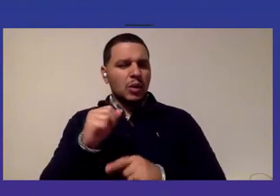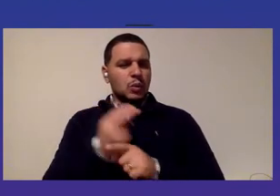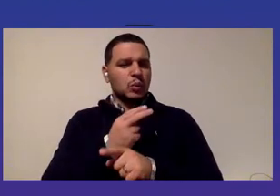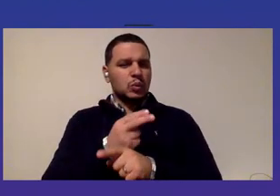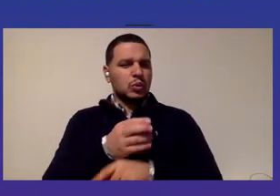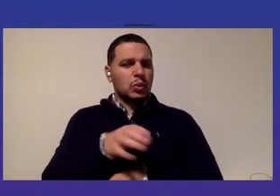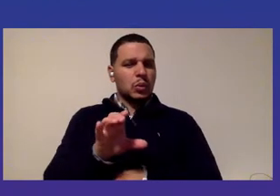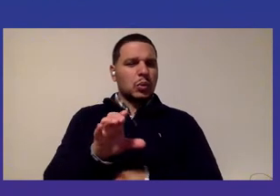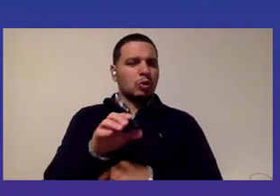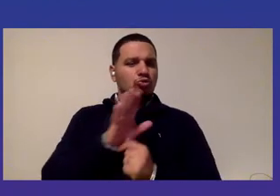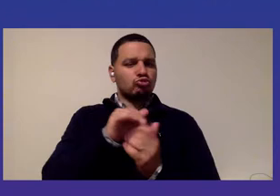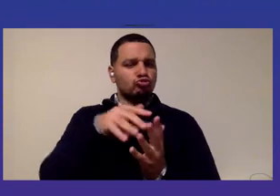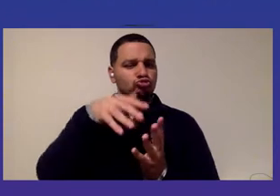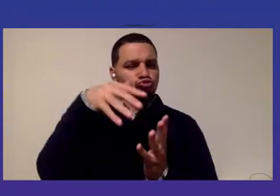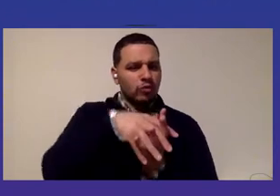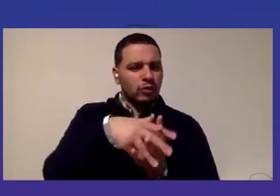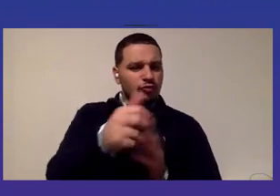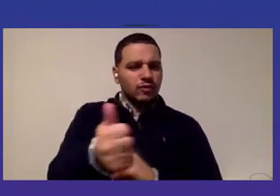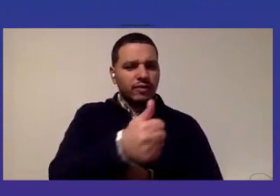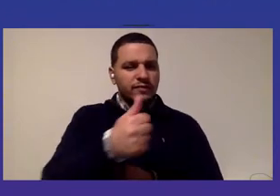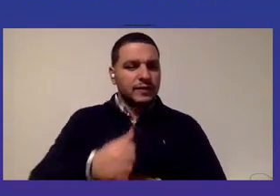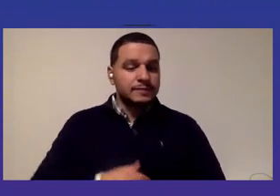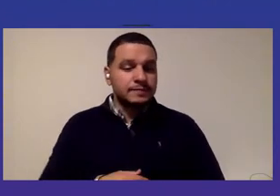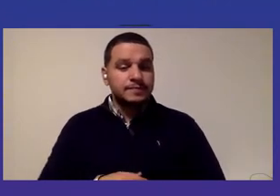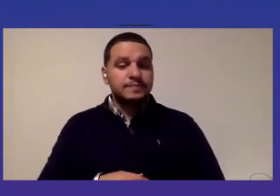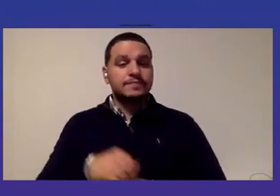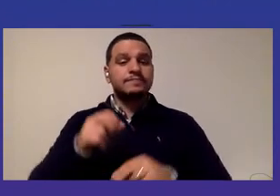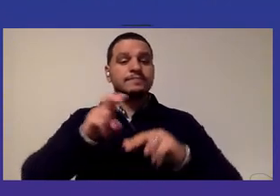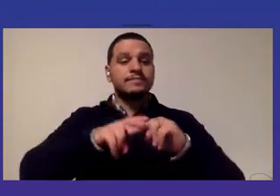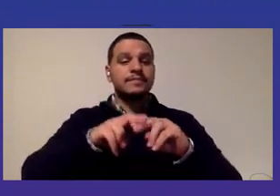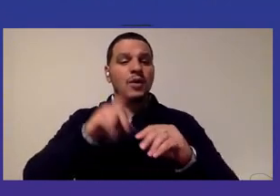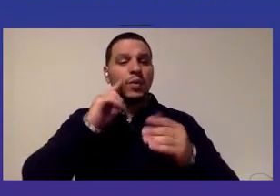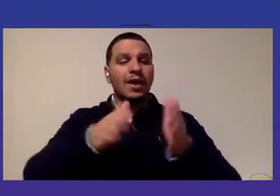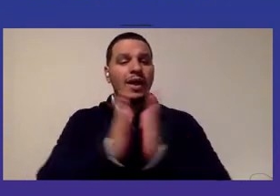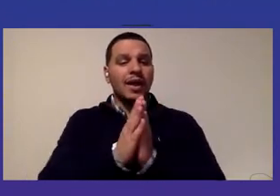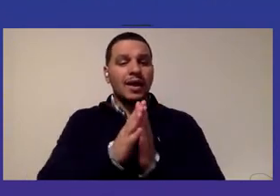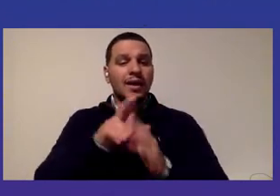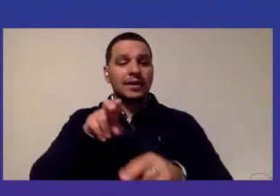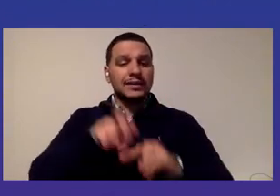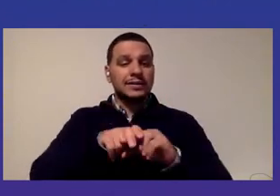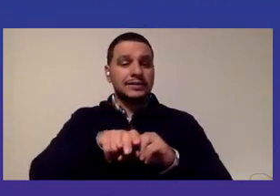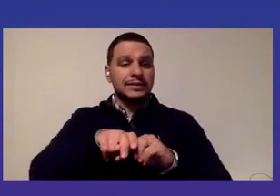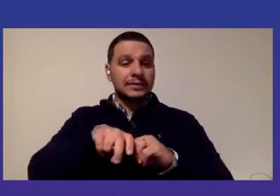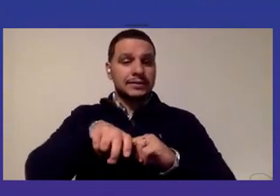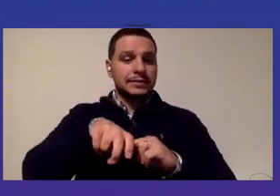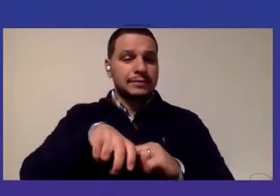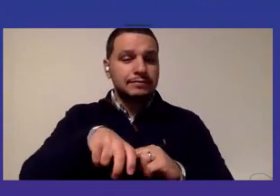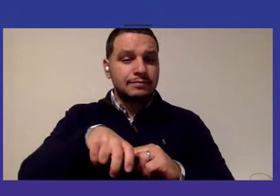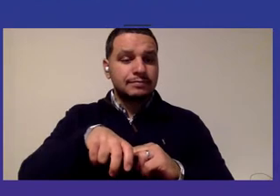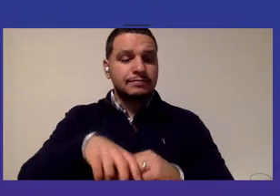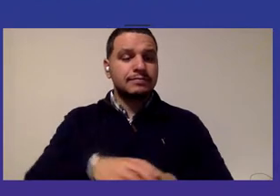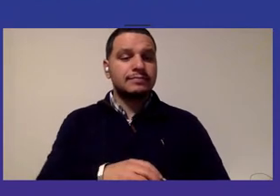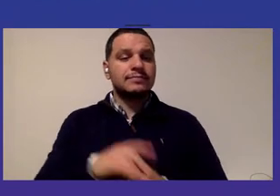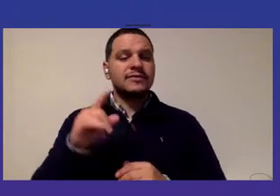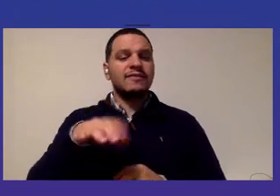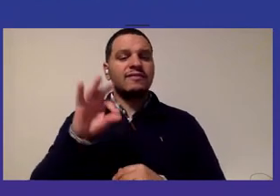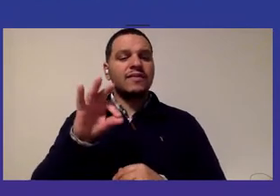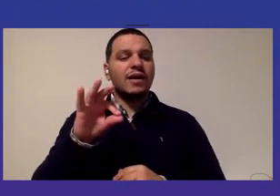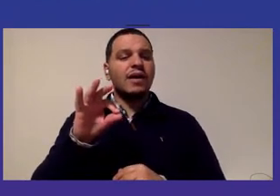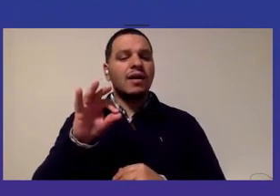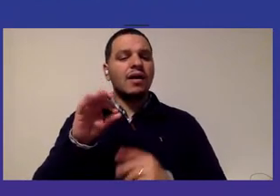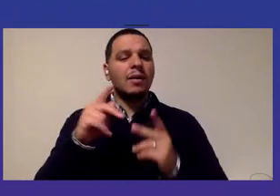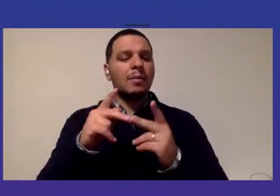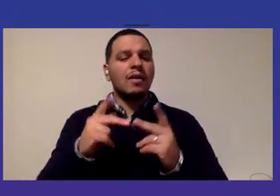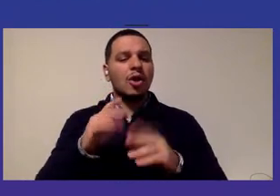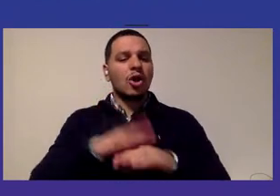ground yourself. So in your chair, I'm gonna ask you to come to the edge of your seat to find a place on the seat